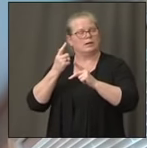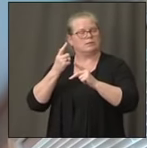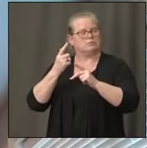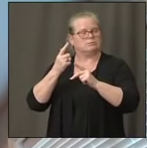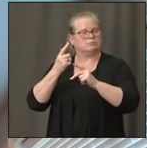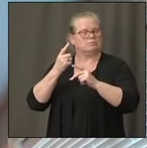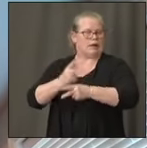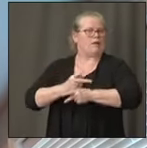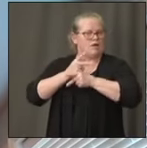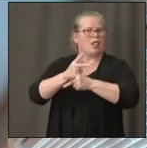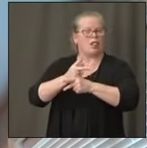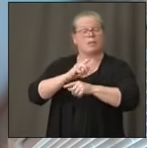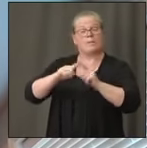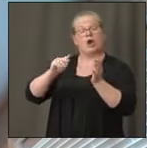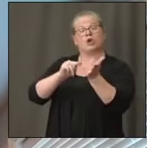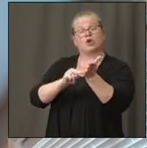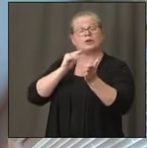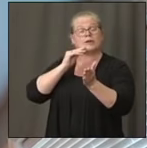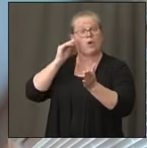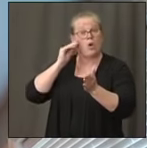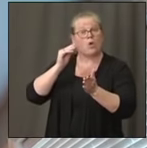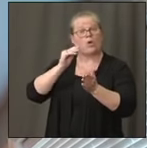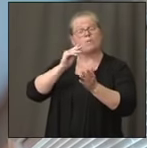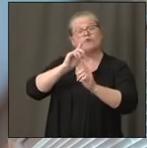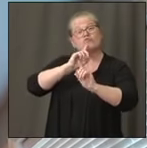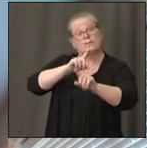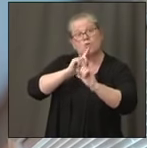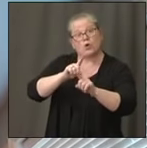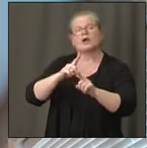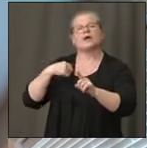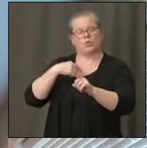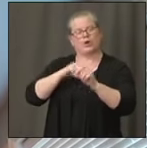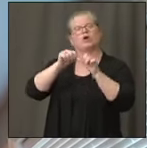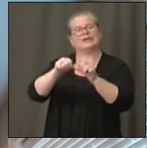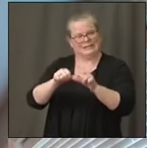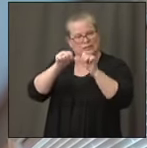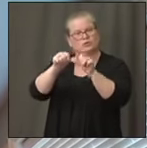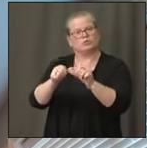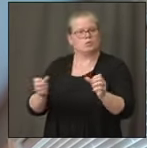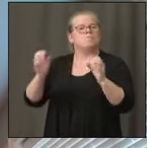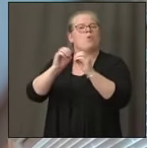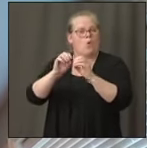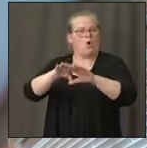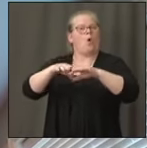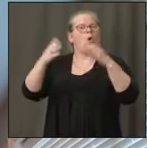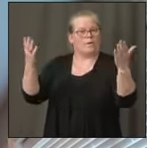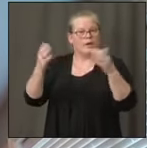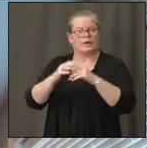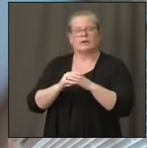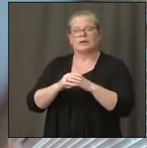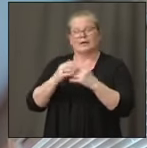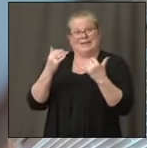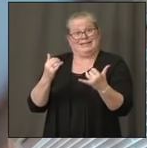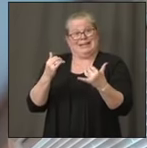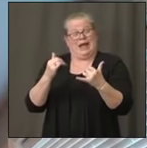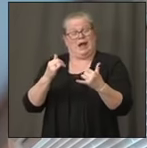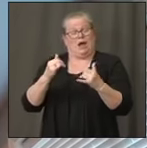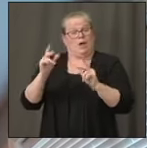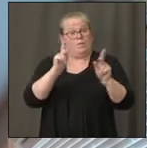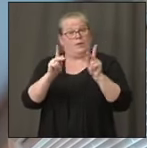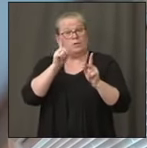home reporting. And because as we've begun to do the broad testing of both residents and staff,